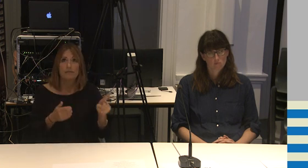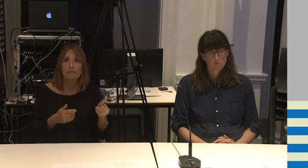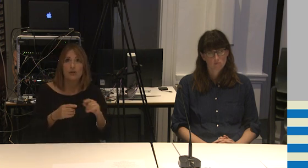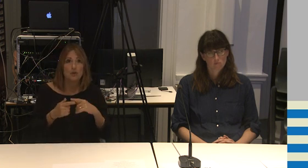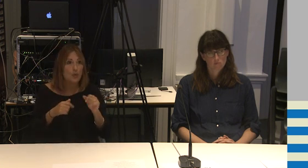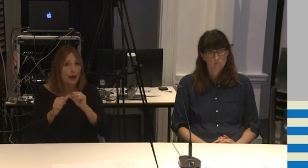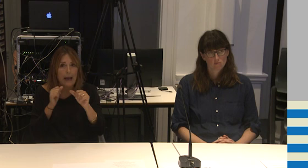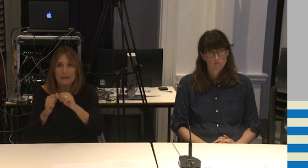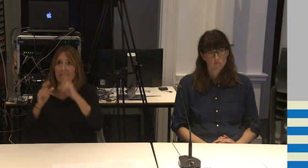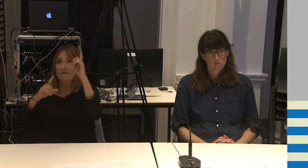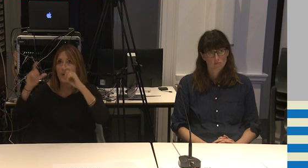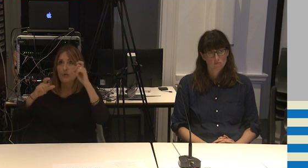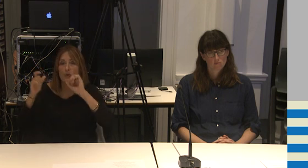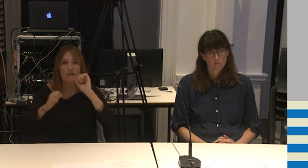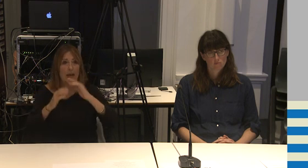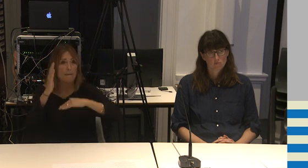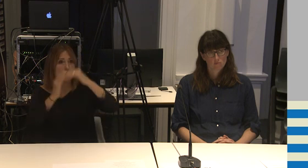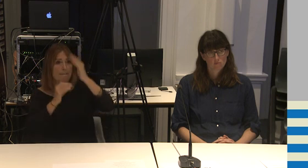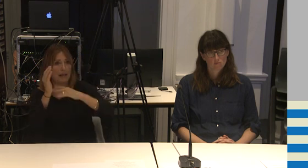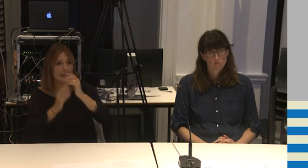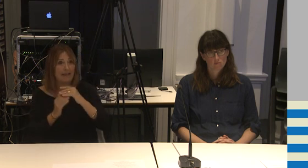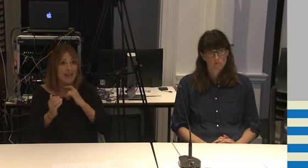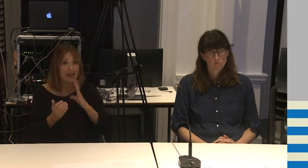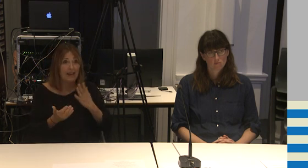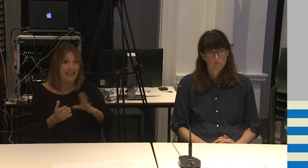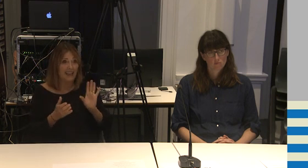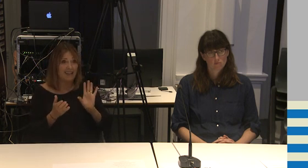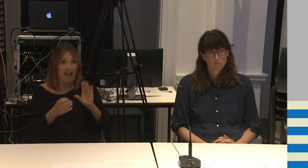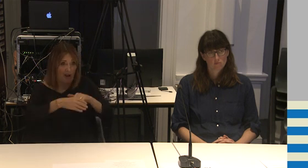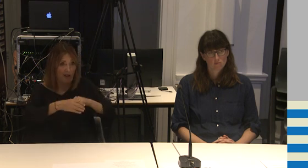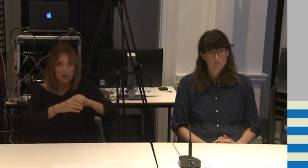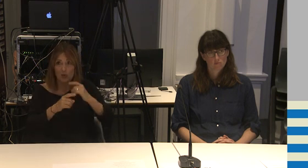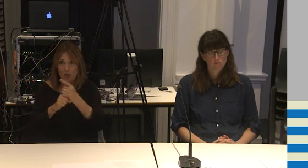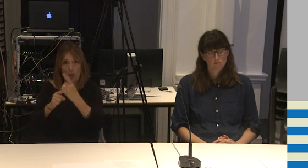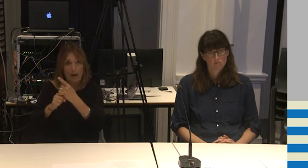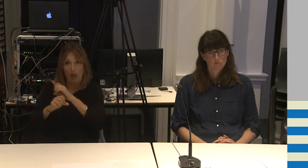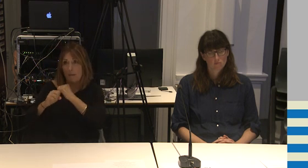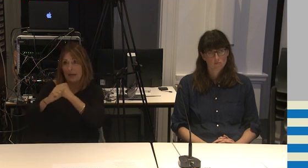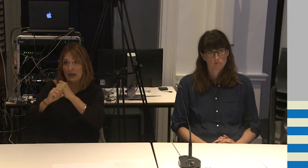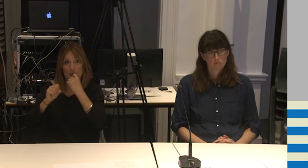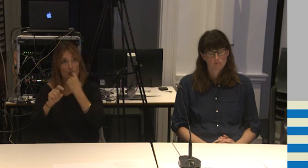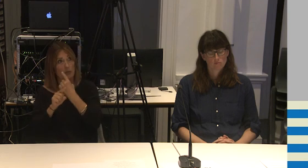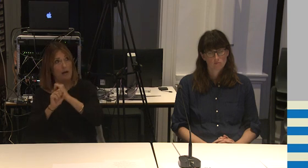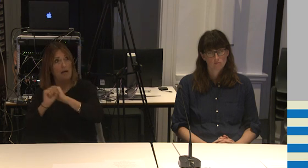of their buildings because they needed what is essentially content at the end of the day to shout about their buildings. But